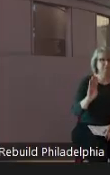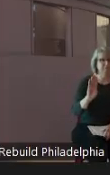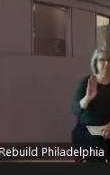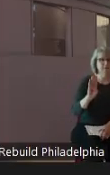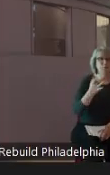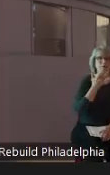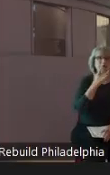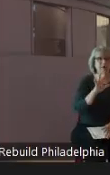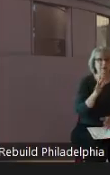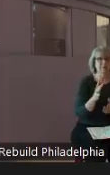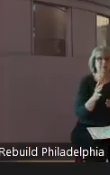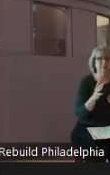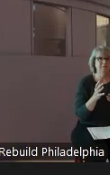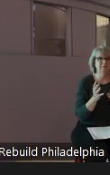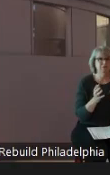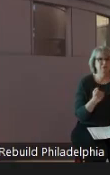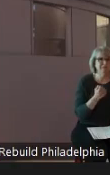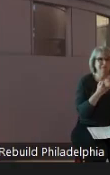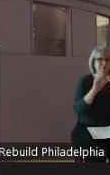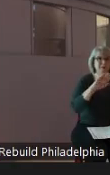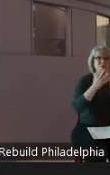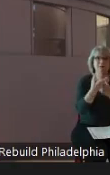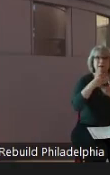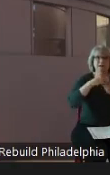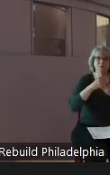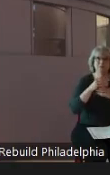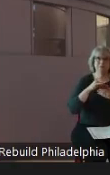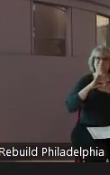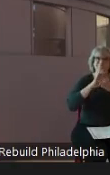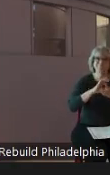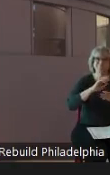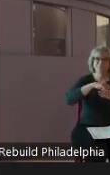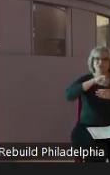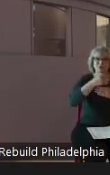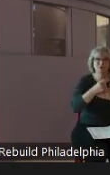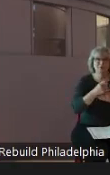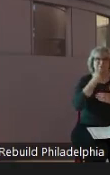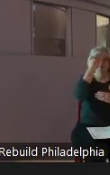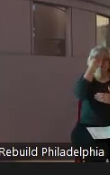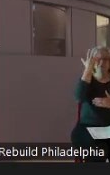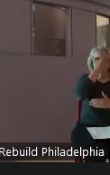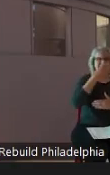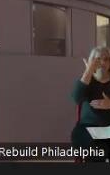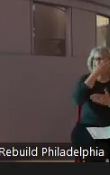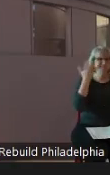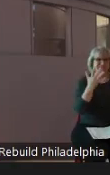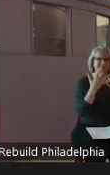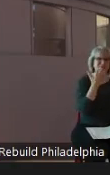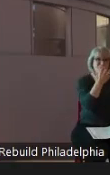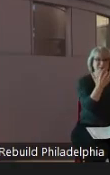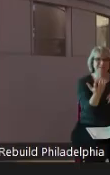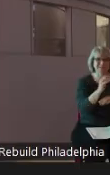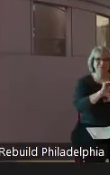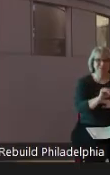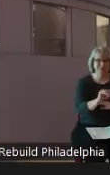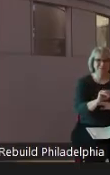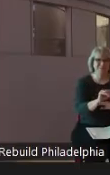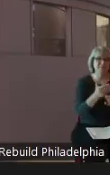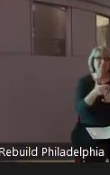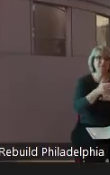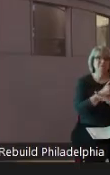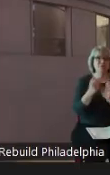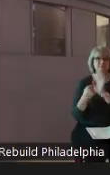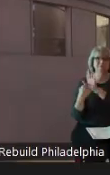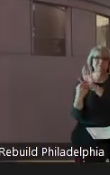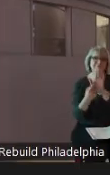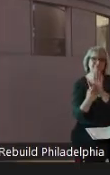get to support community engagement on this project, and it's awesome to see so many familiar faces in the audience tonight. Before we share